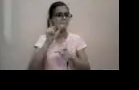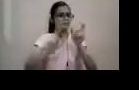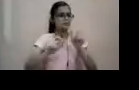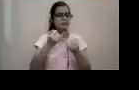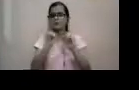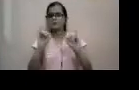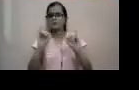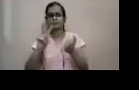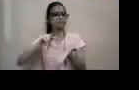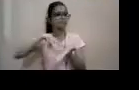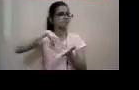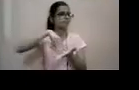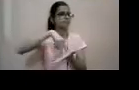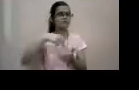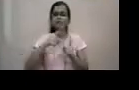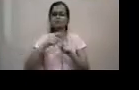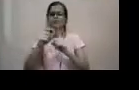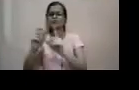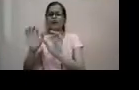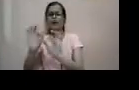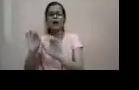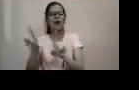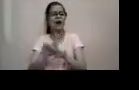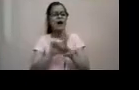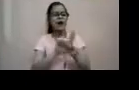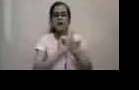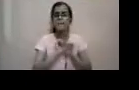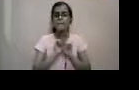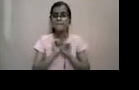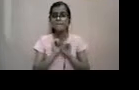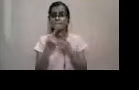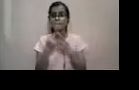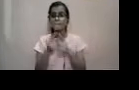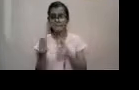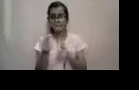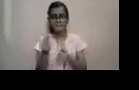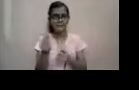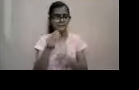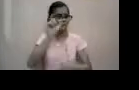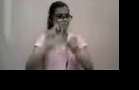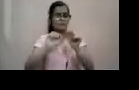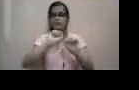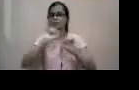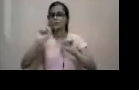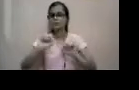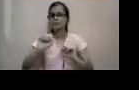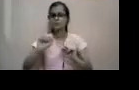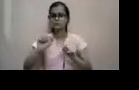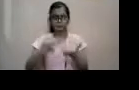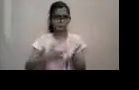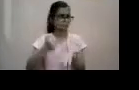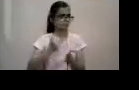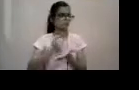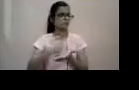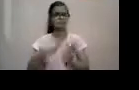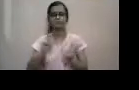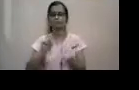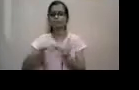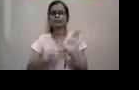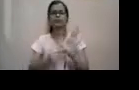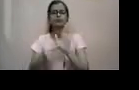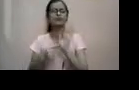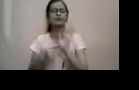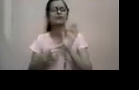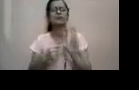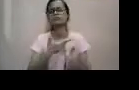fully functioning, and rational. That is, those who can make rights claims on one another. But